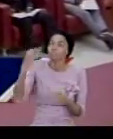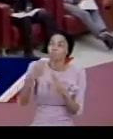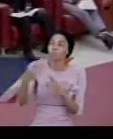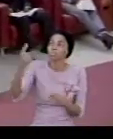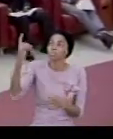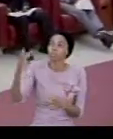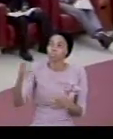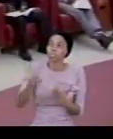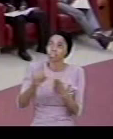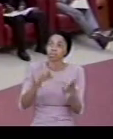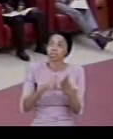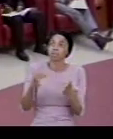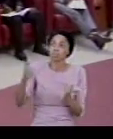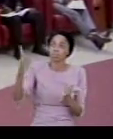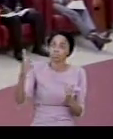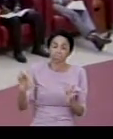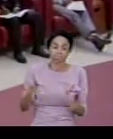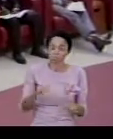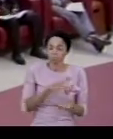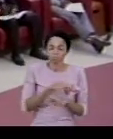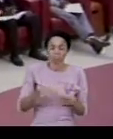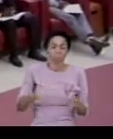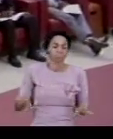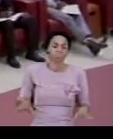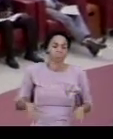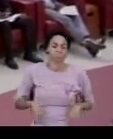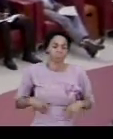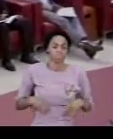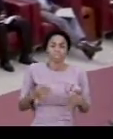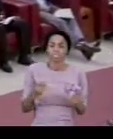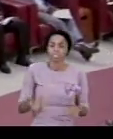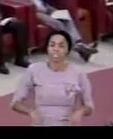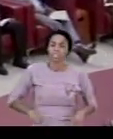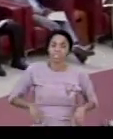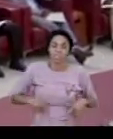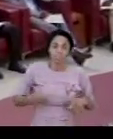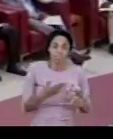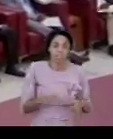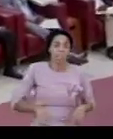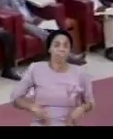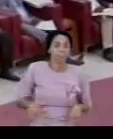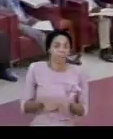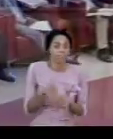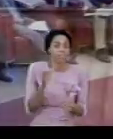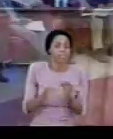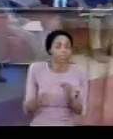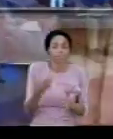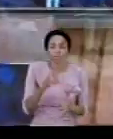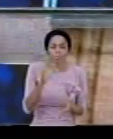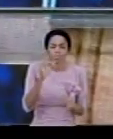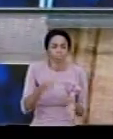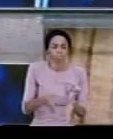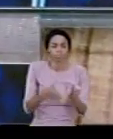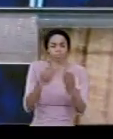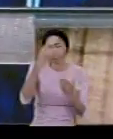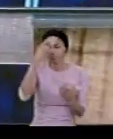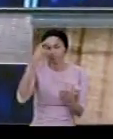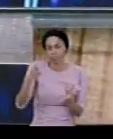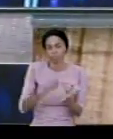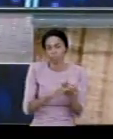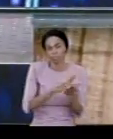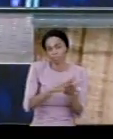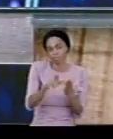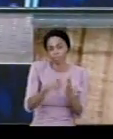exist. They act as if there is no demand for righteousness. And